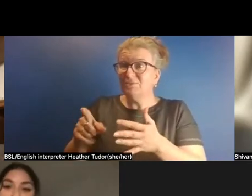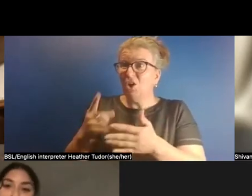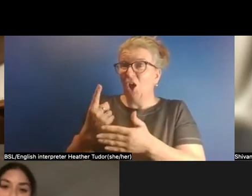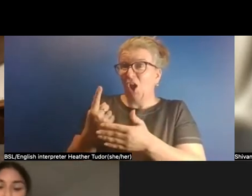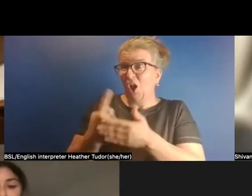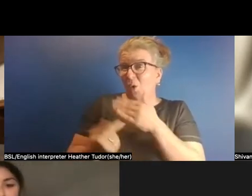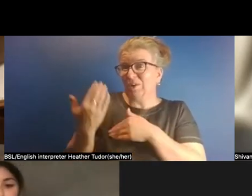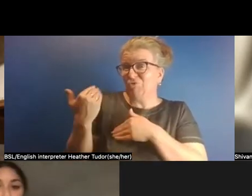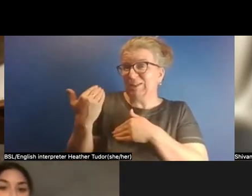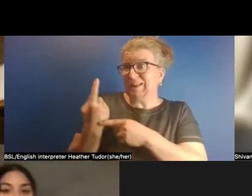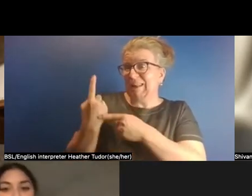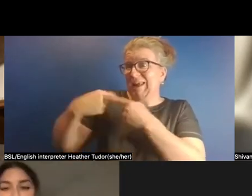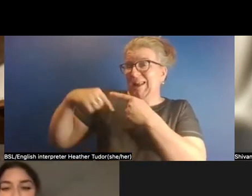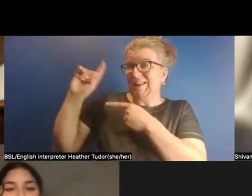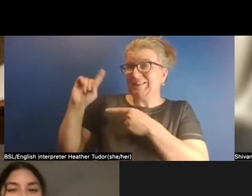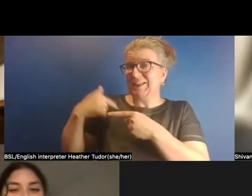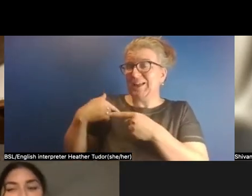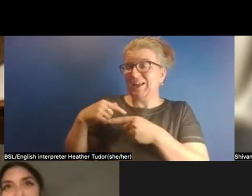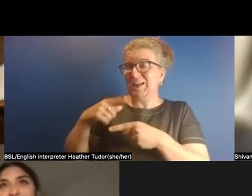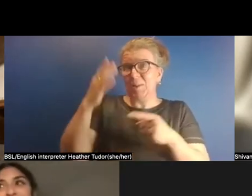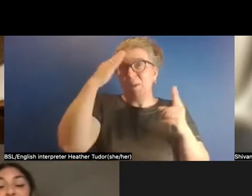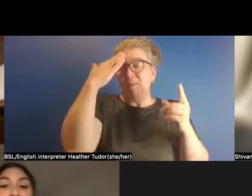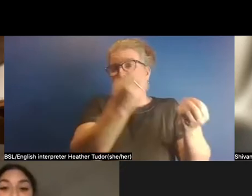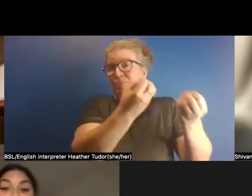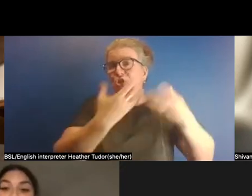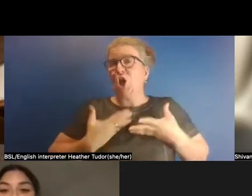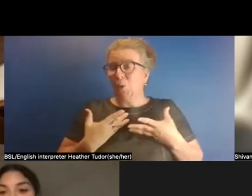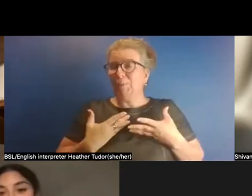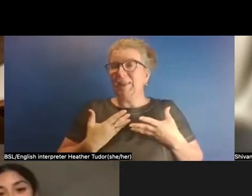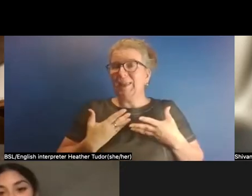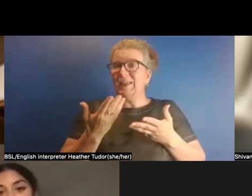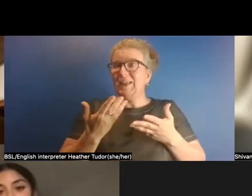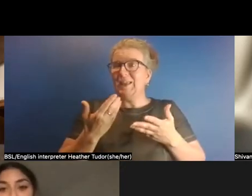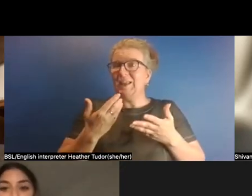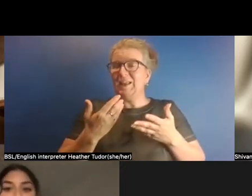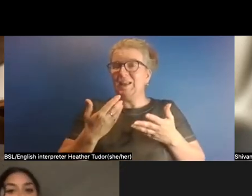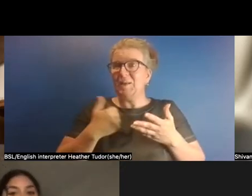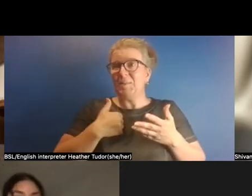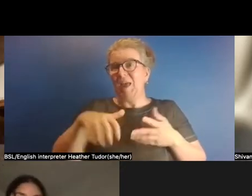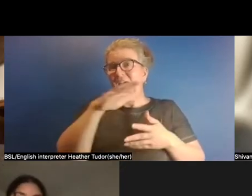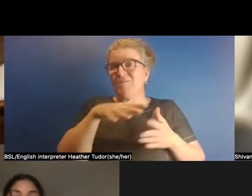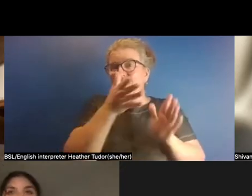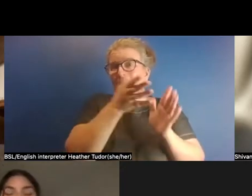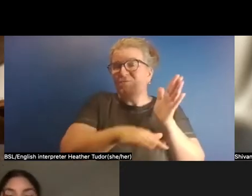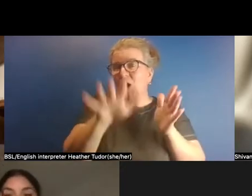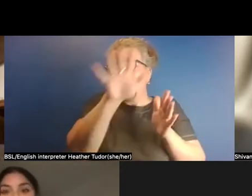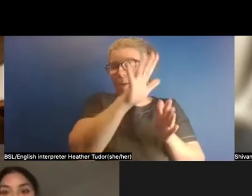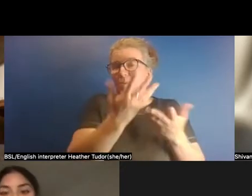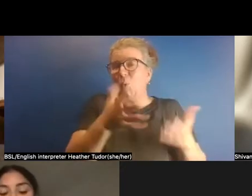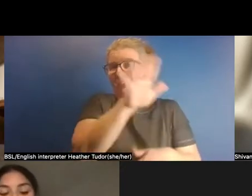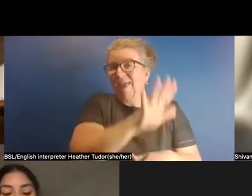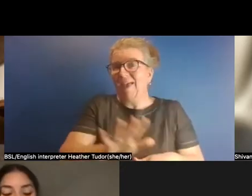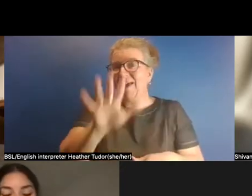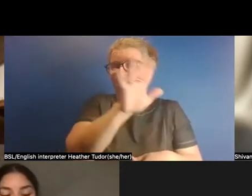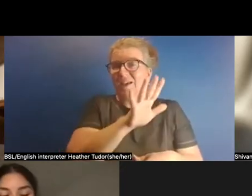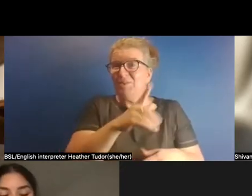people ask, where are you from, so they can kind of suss you out, I wouldn't have the answer for it, so they wouldn't be able to sort of read me and judge me